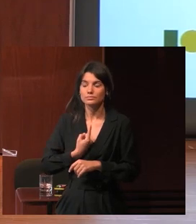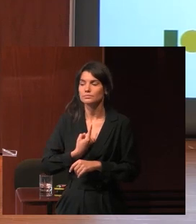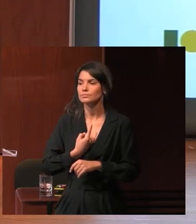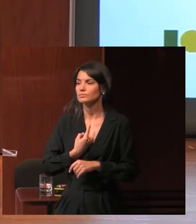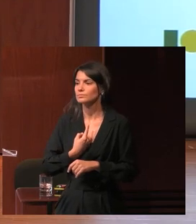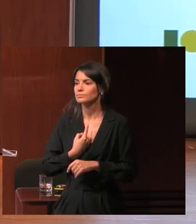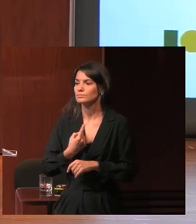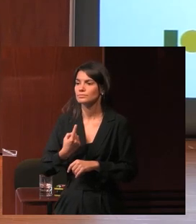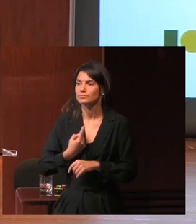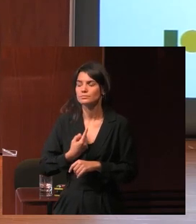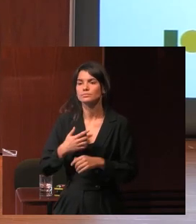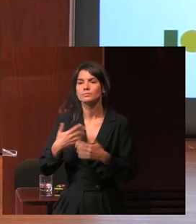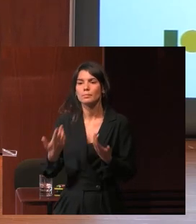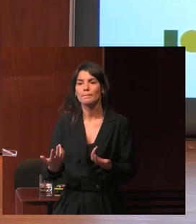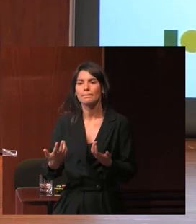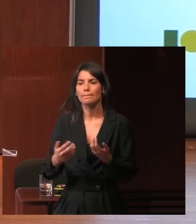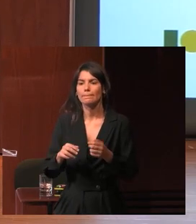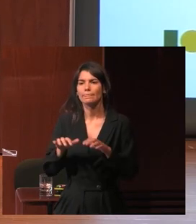from ChatGPT.